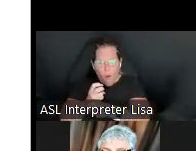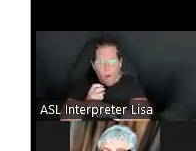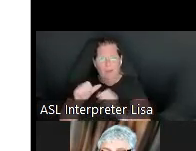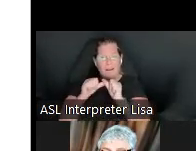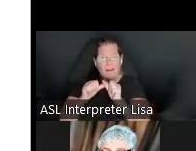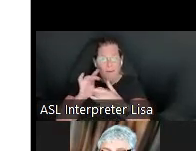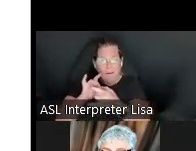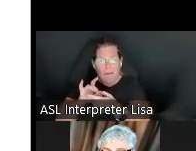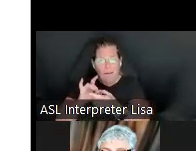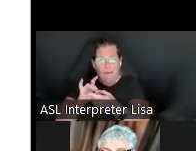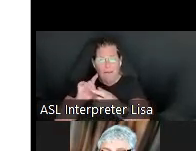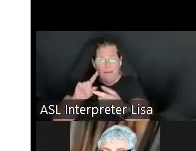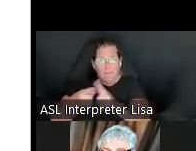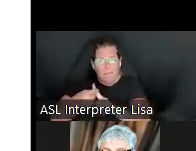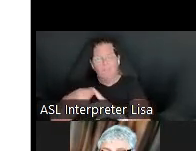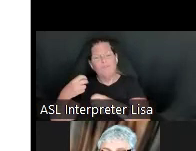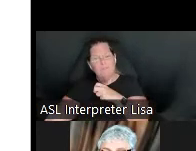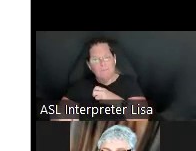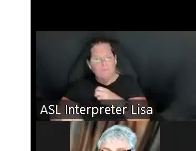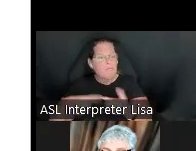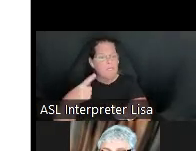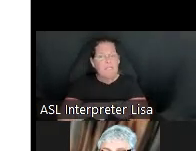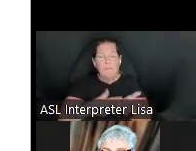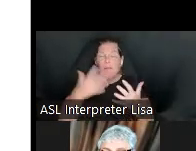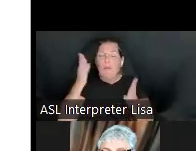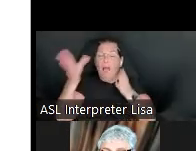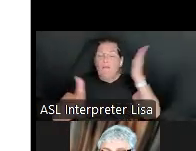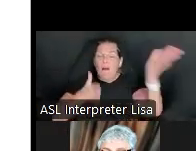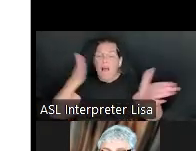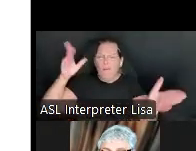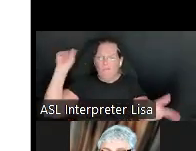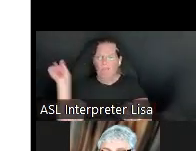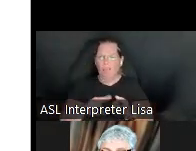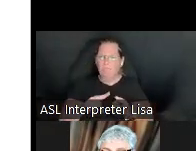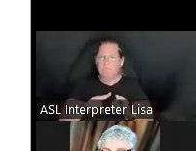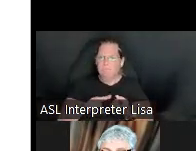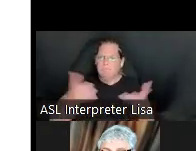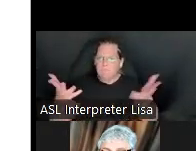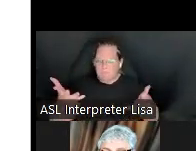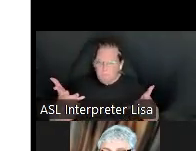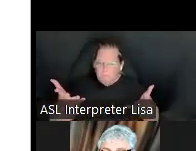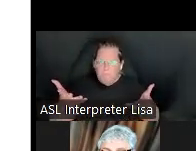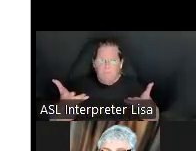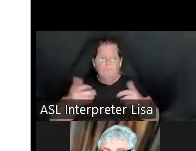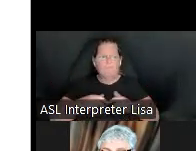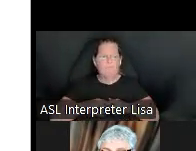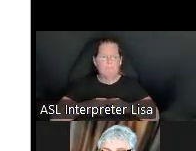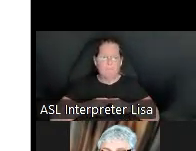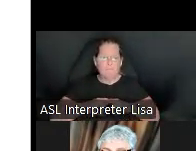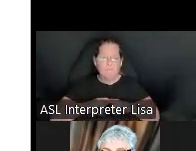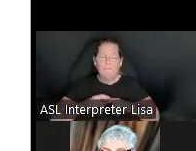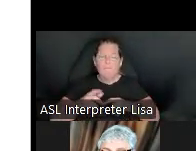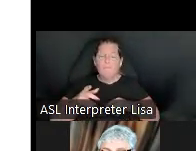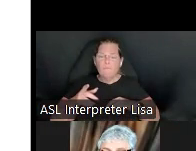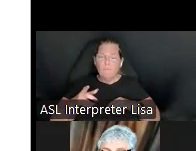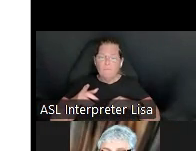is sometimes diminished recreational and social opportunities for leisure time activities. There are issues having